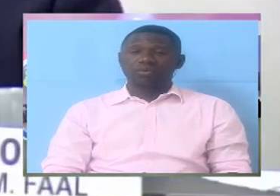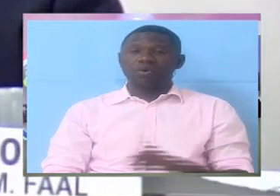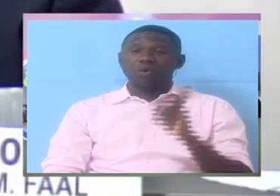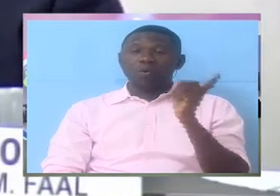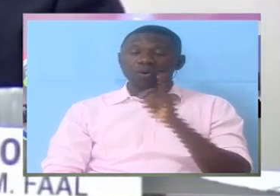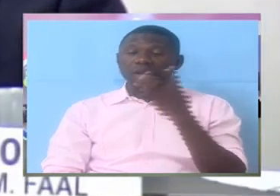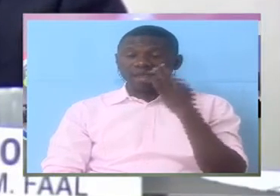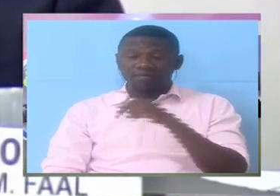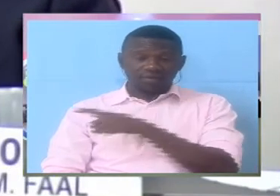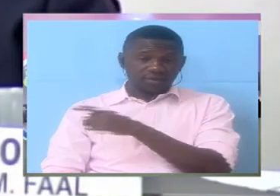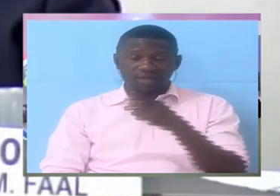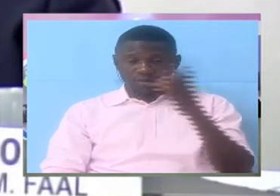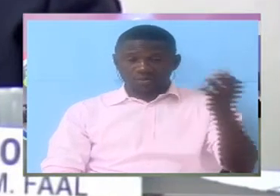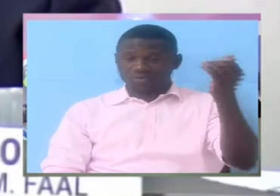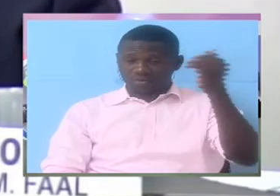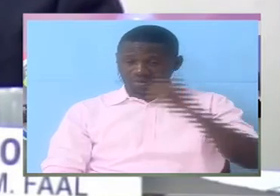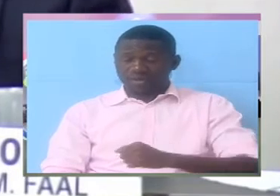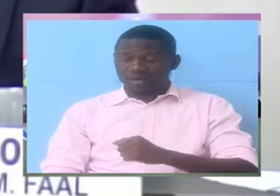did not?